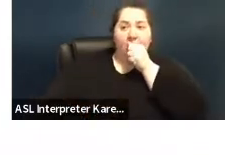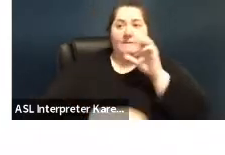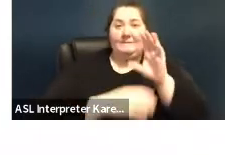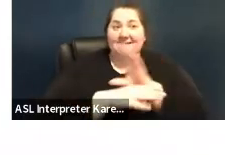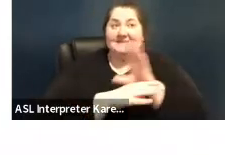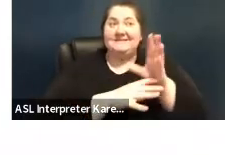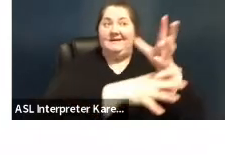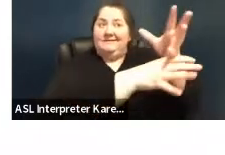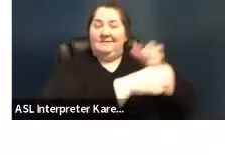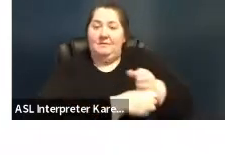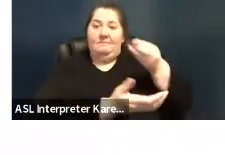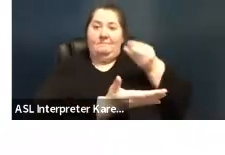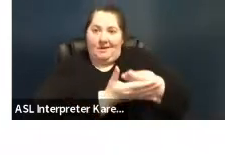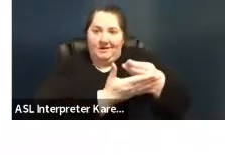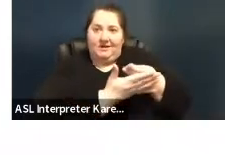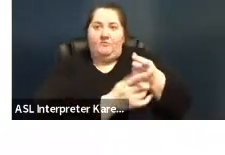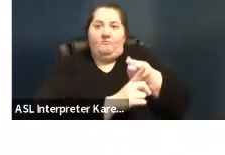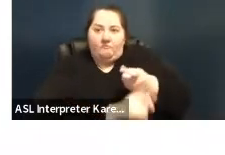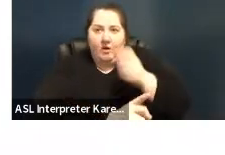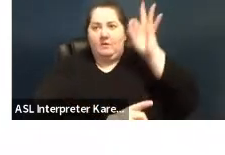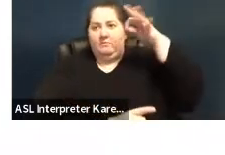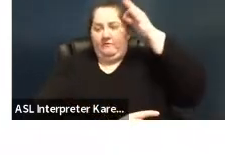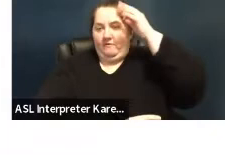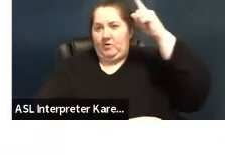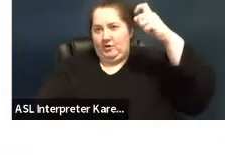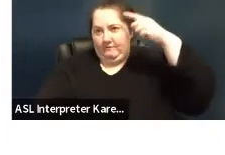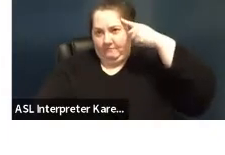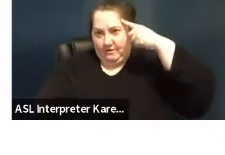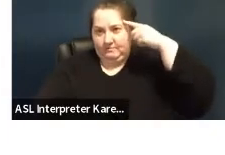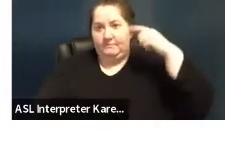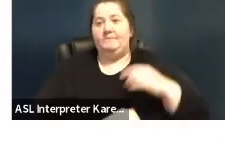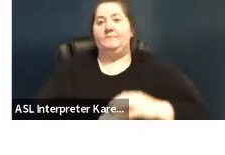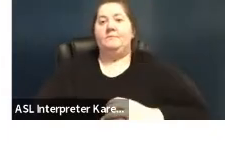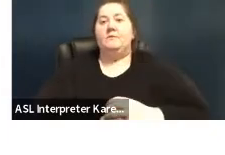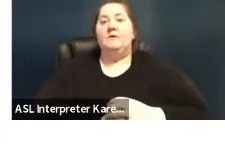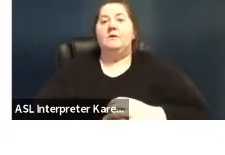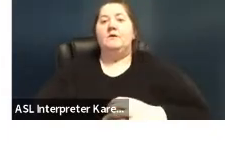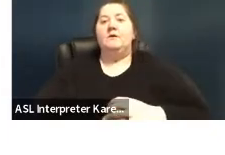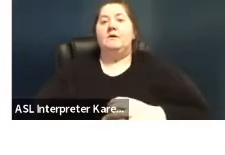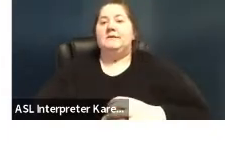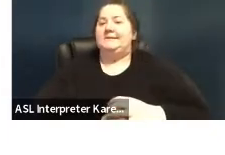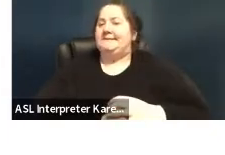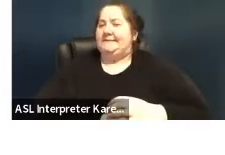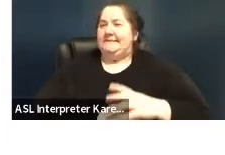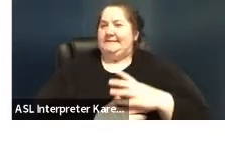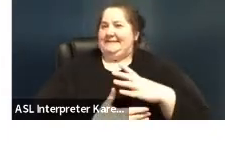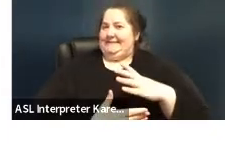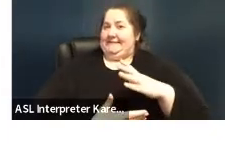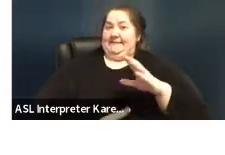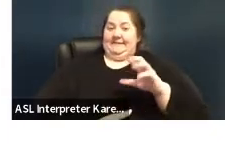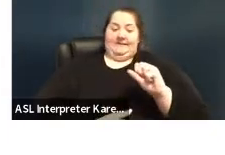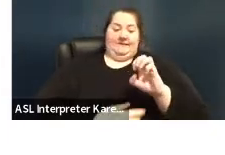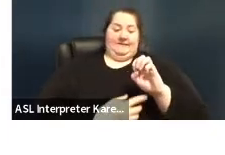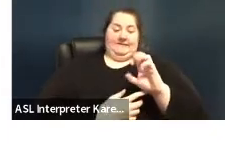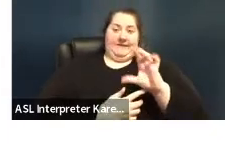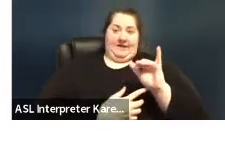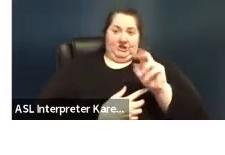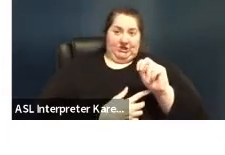funding from the federal government. So I'm not that familiar with Section 8,